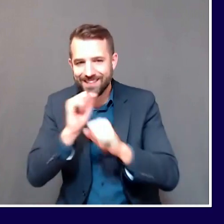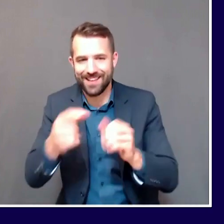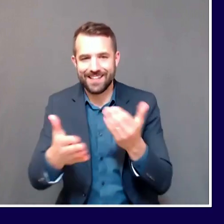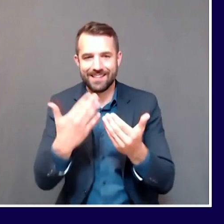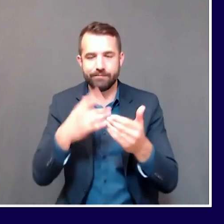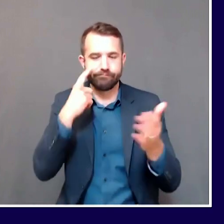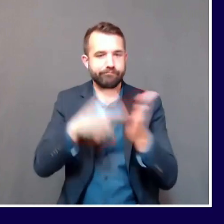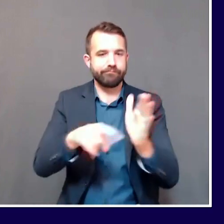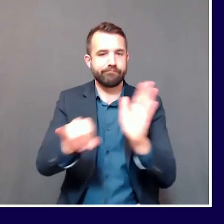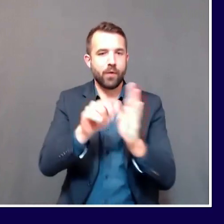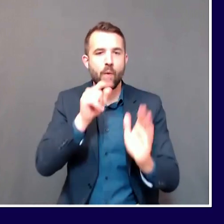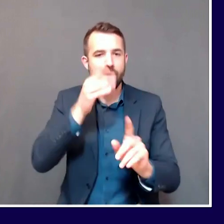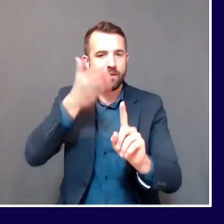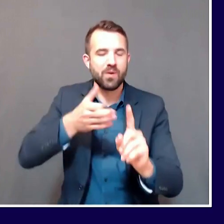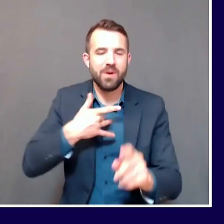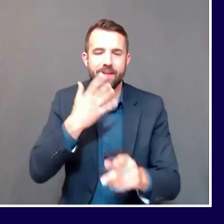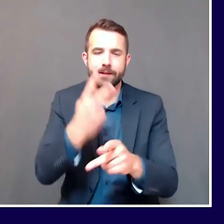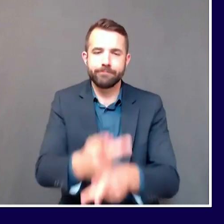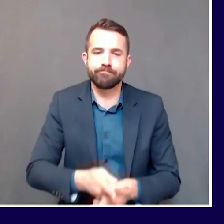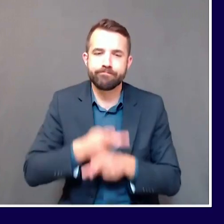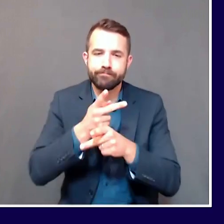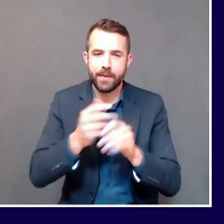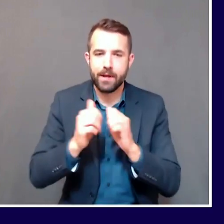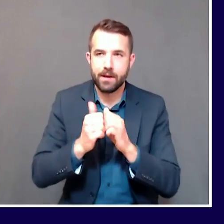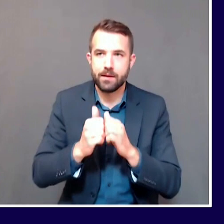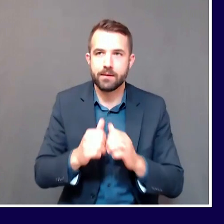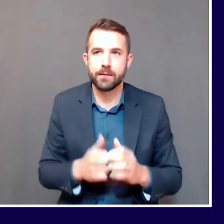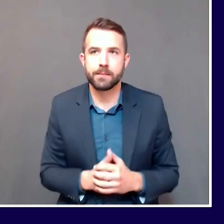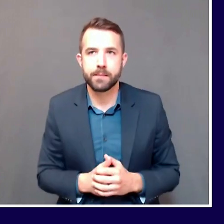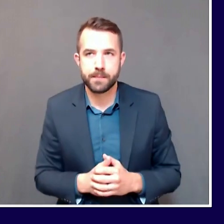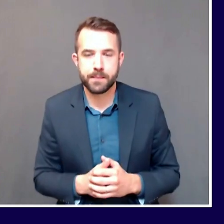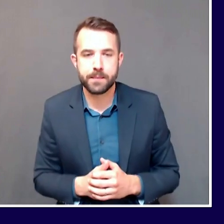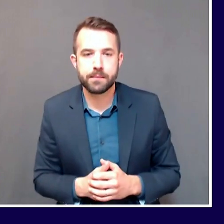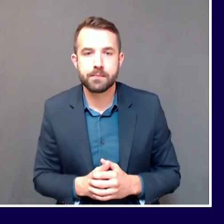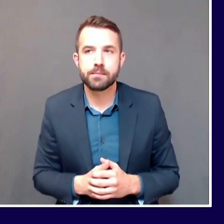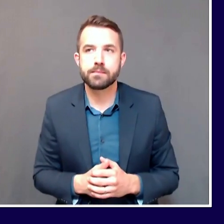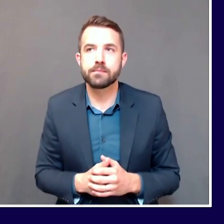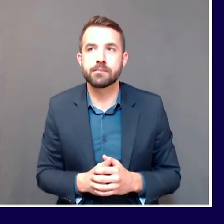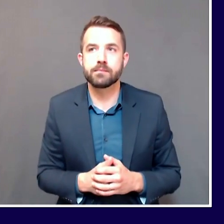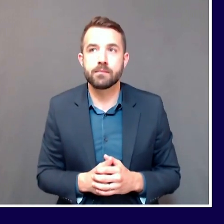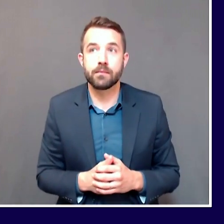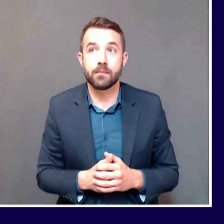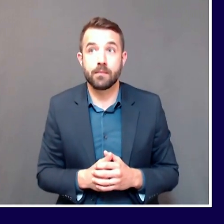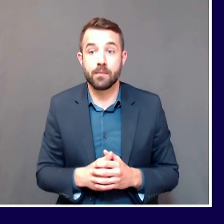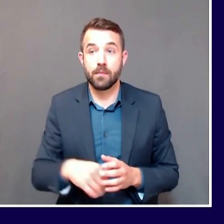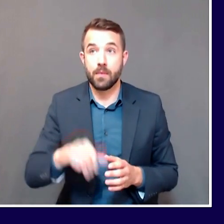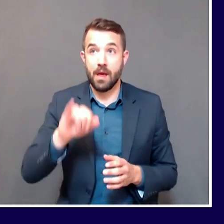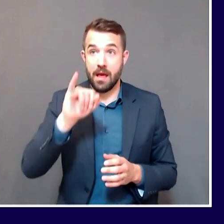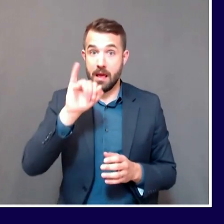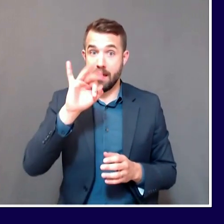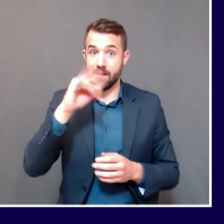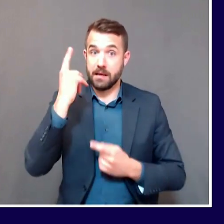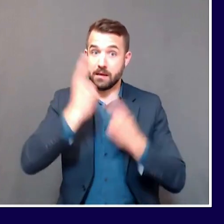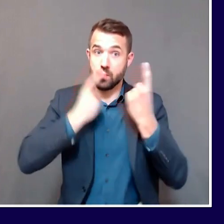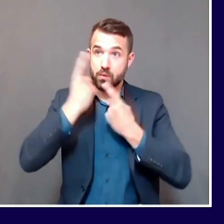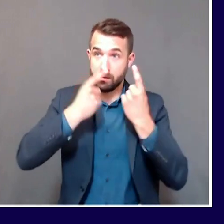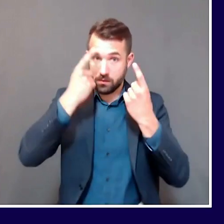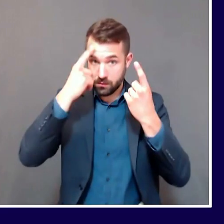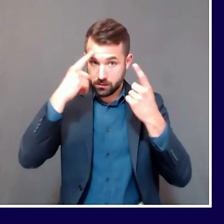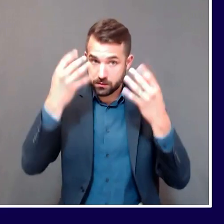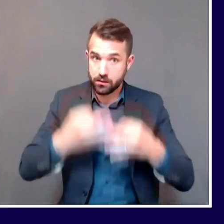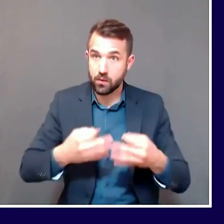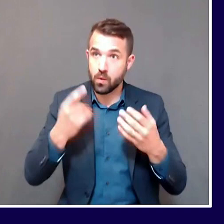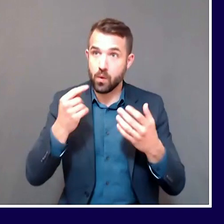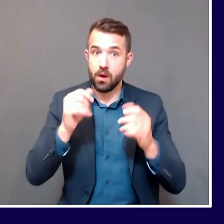privacy were particularly challenging. In terms of making that decision about whether to release that data, is it dependent on just there